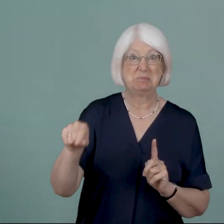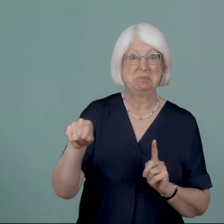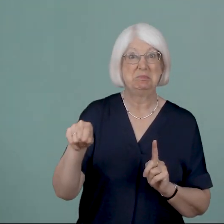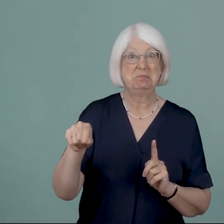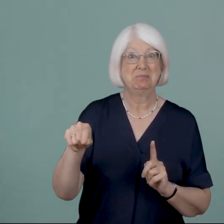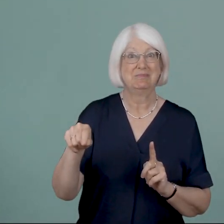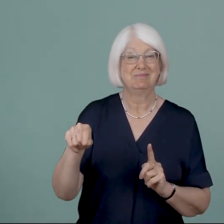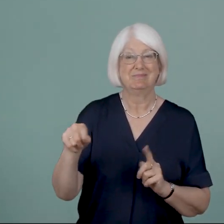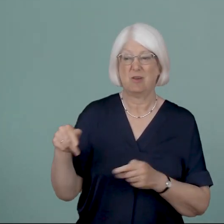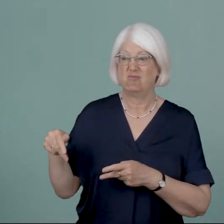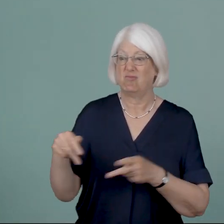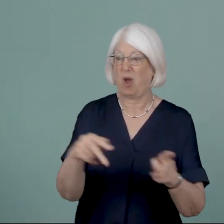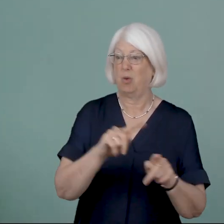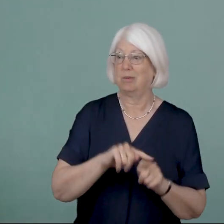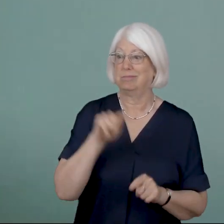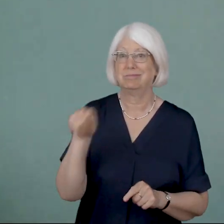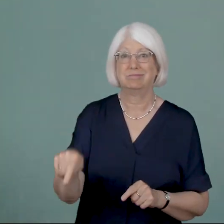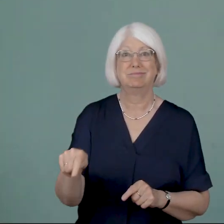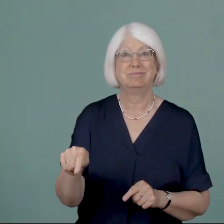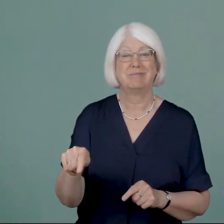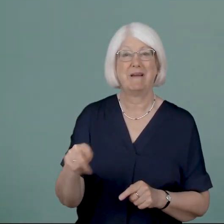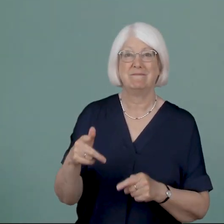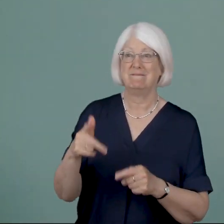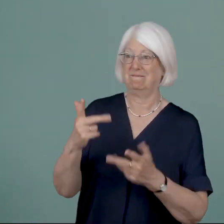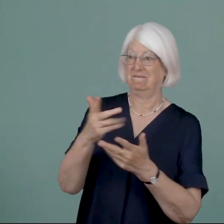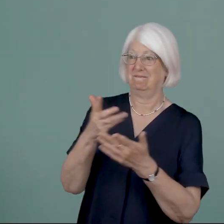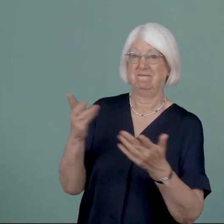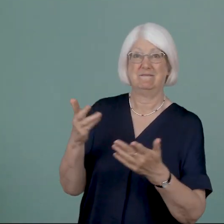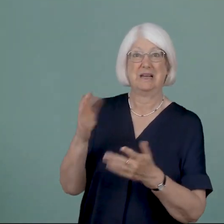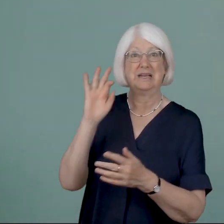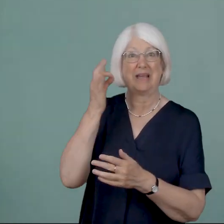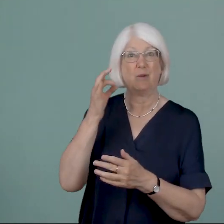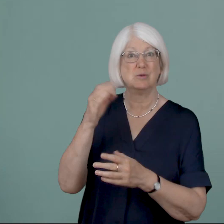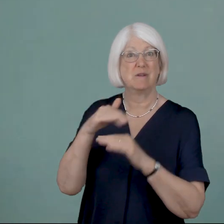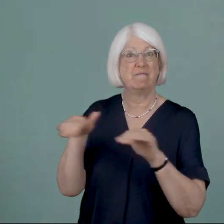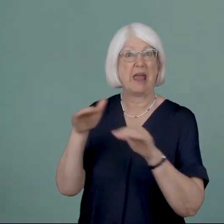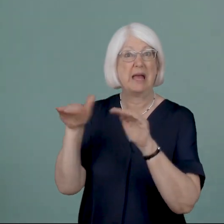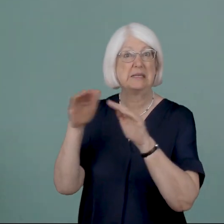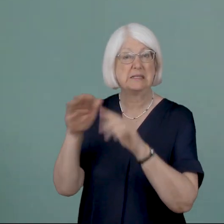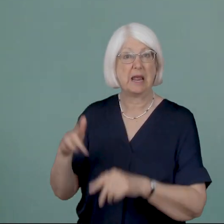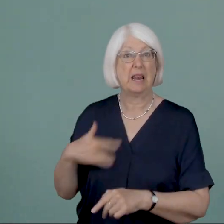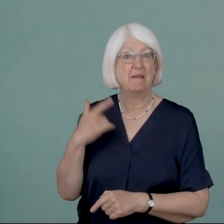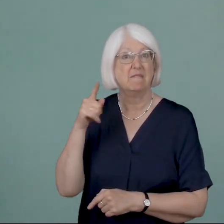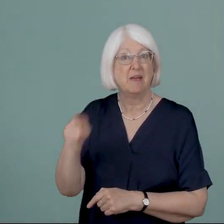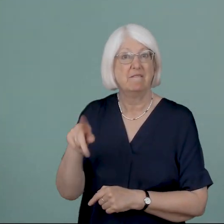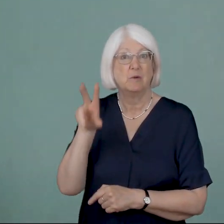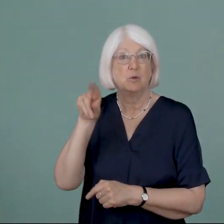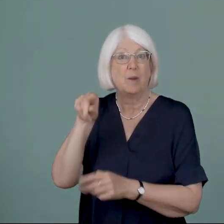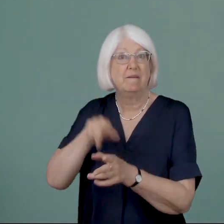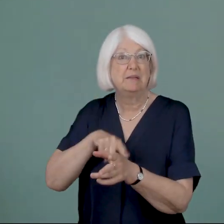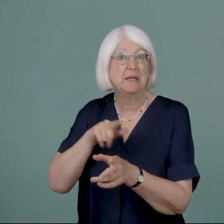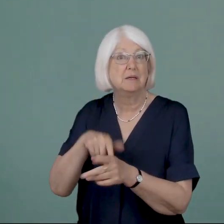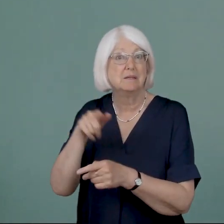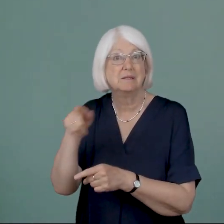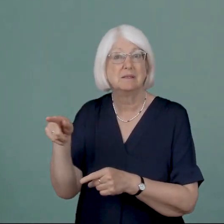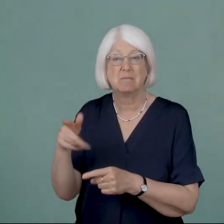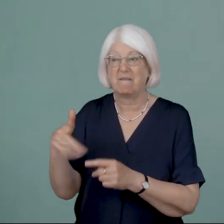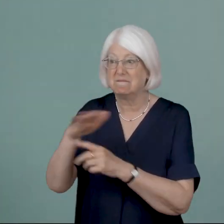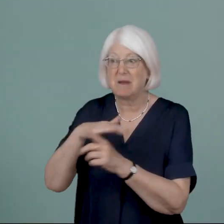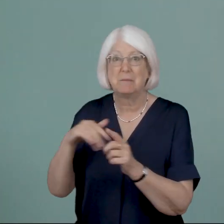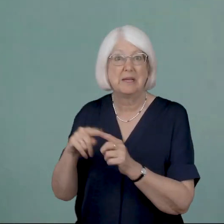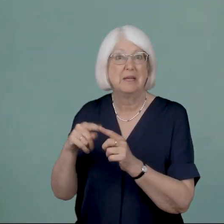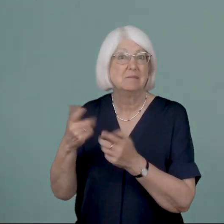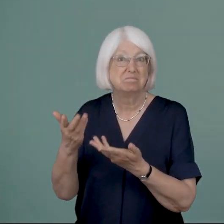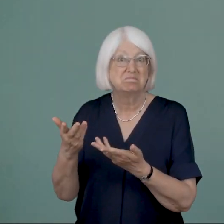my church, there's a set of three council flats in which I lived for 12 years with myself, with